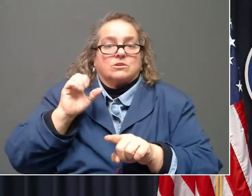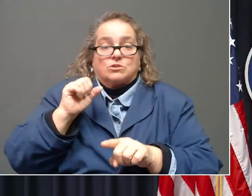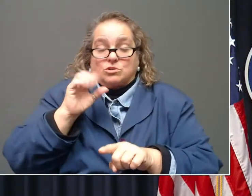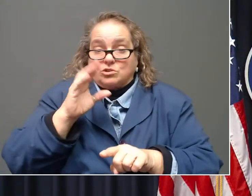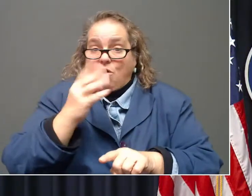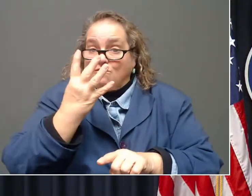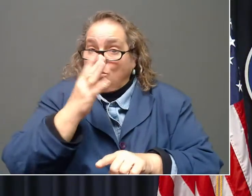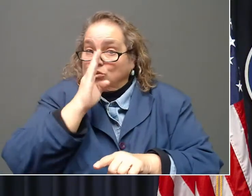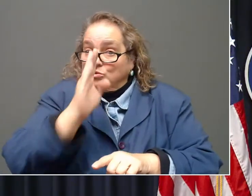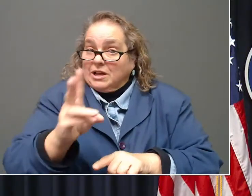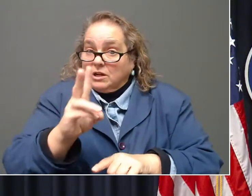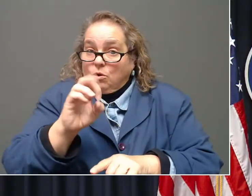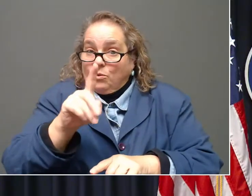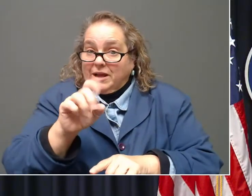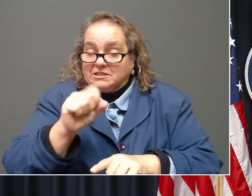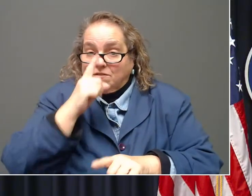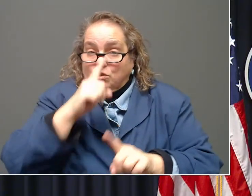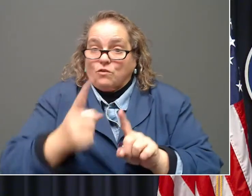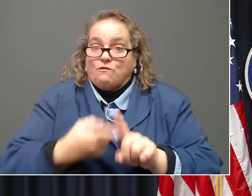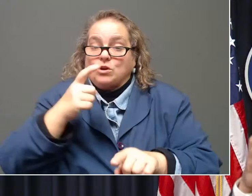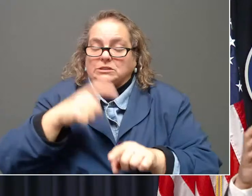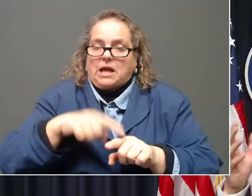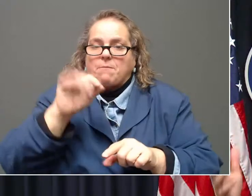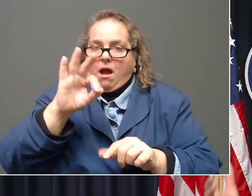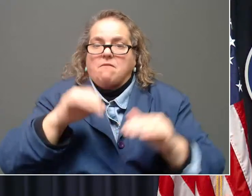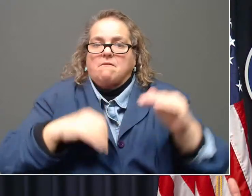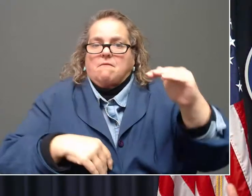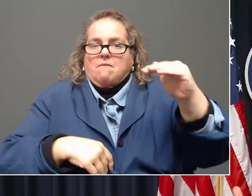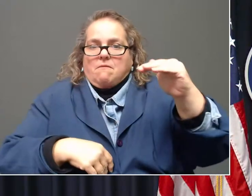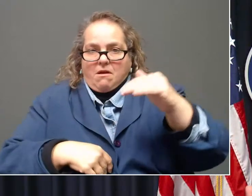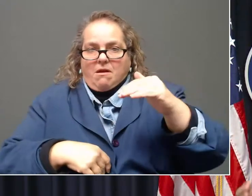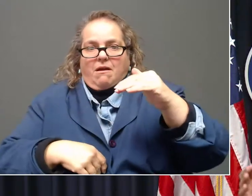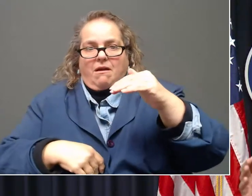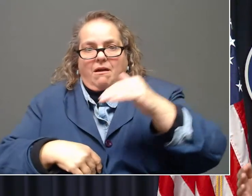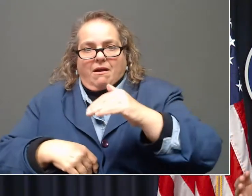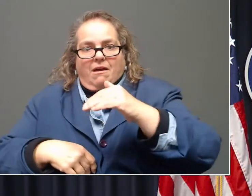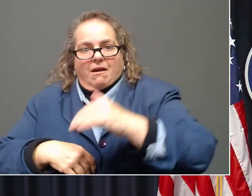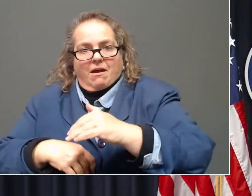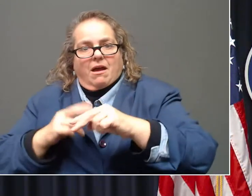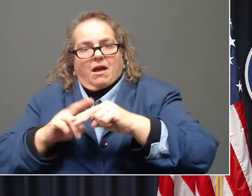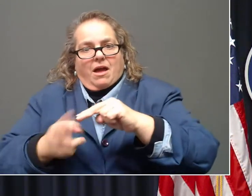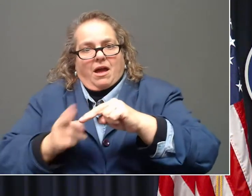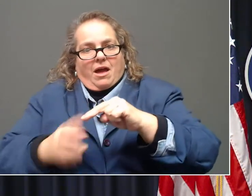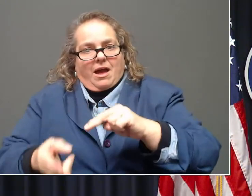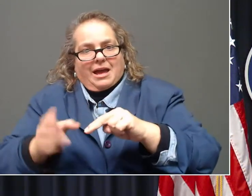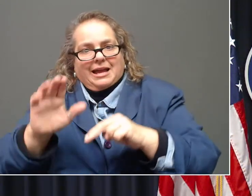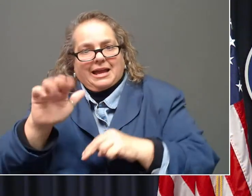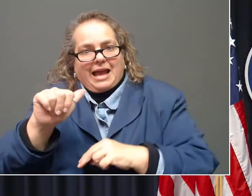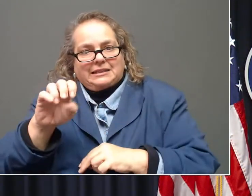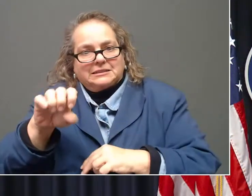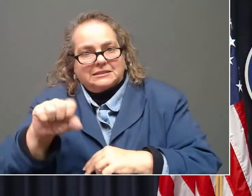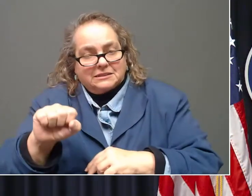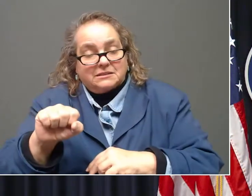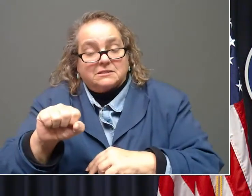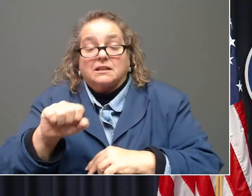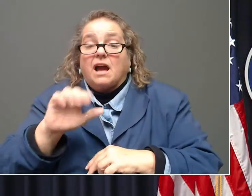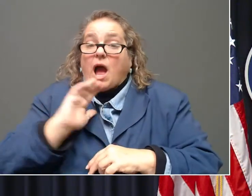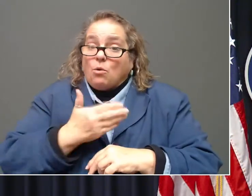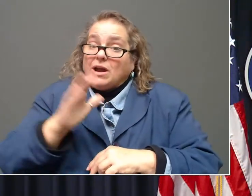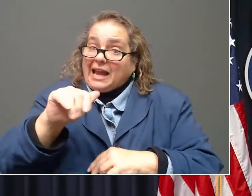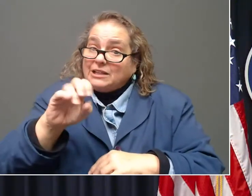this pandemic of declining cases. So cases are too high, but the trend is some of the best we have